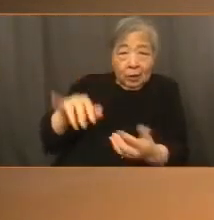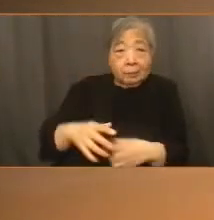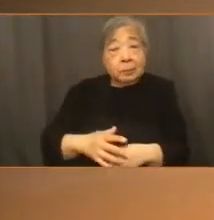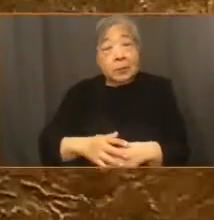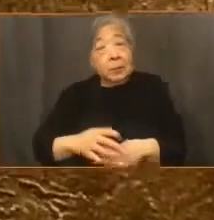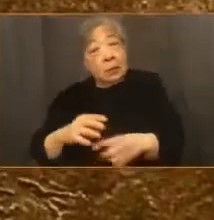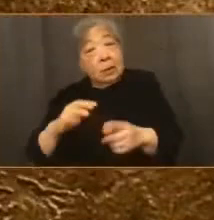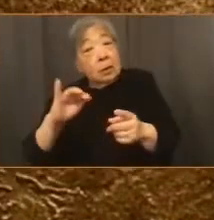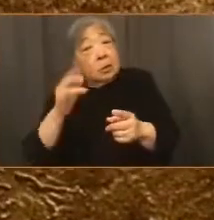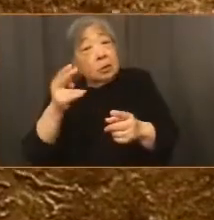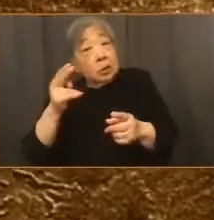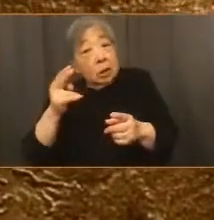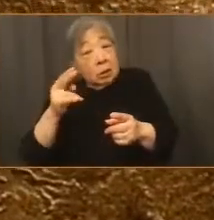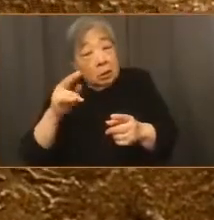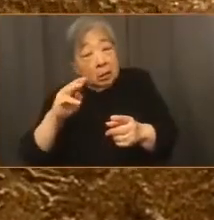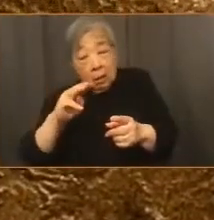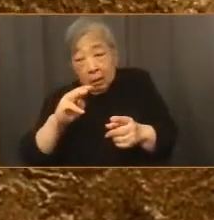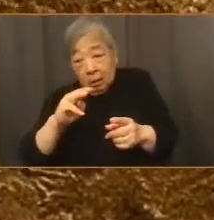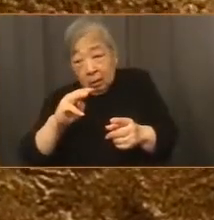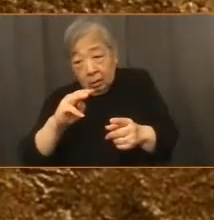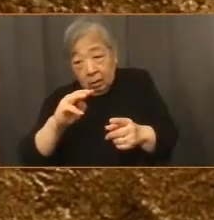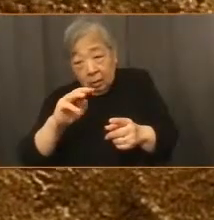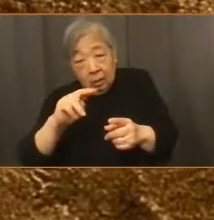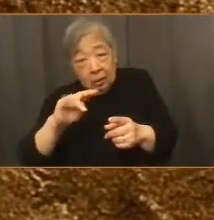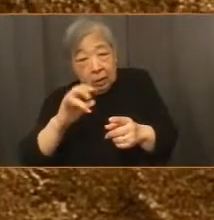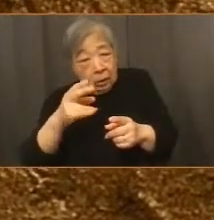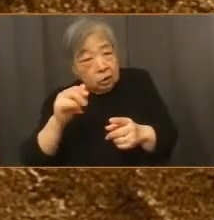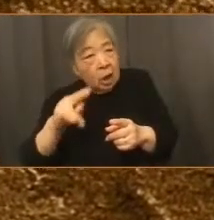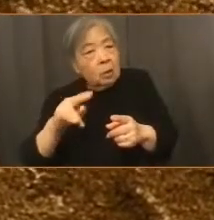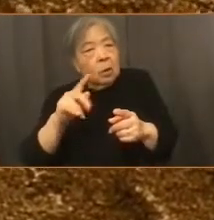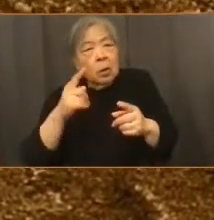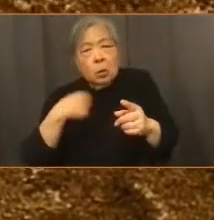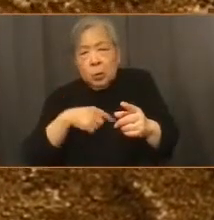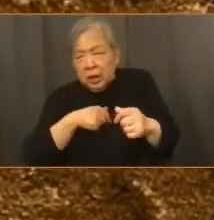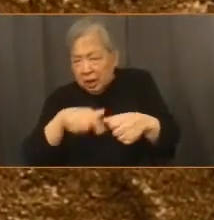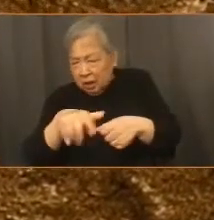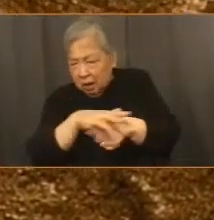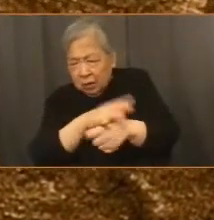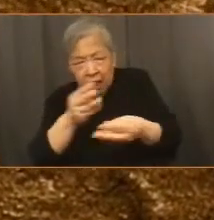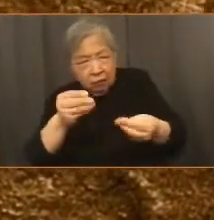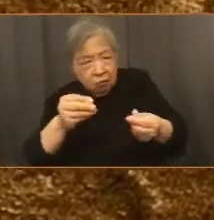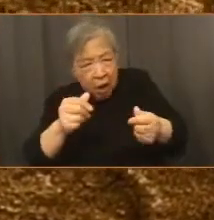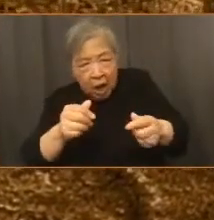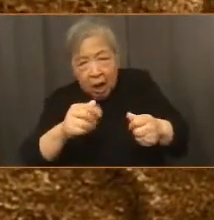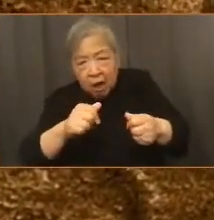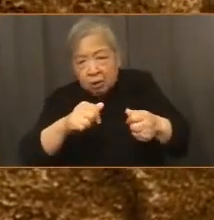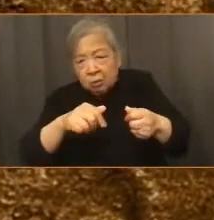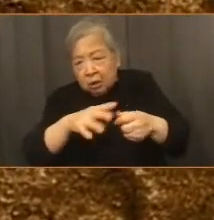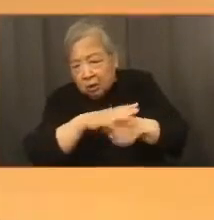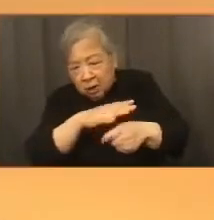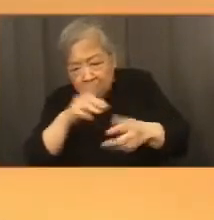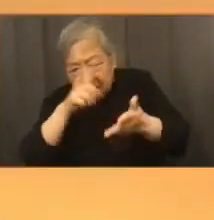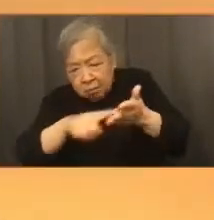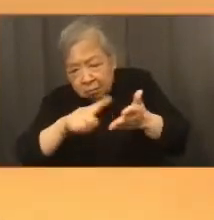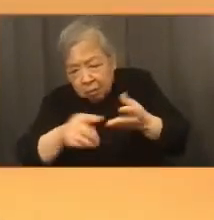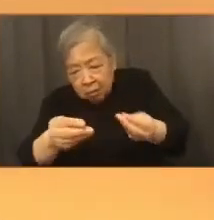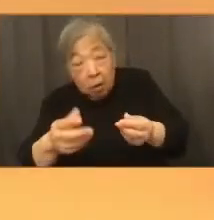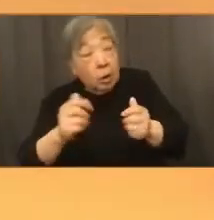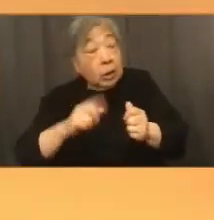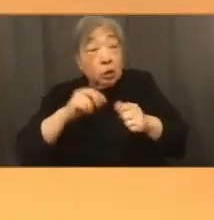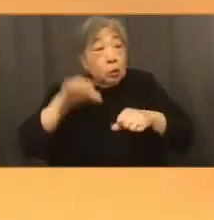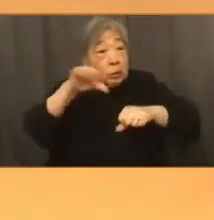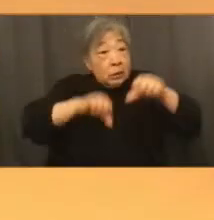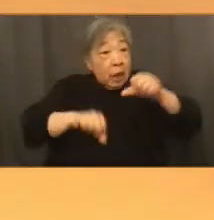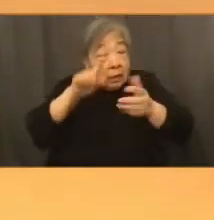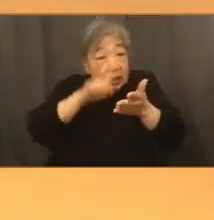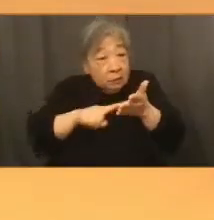We can cover a lot of ground, a larger area than we could otherwise. We can do our science investigation in a lot of different places